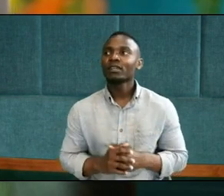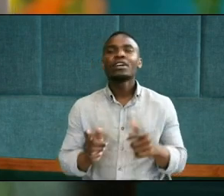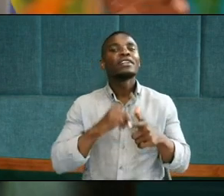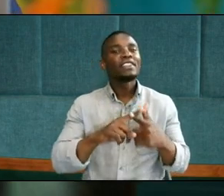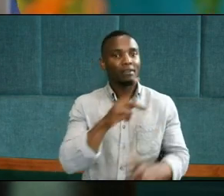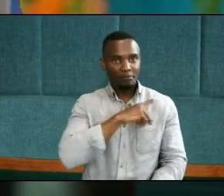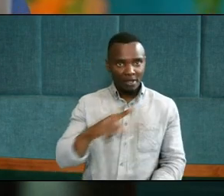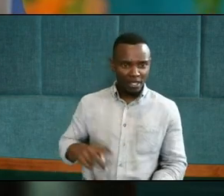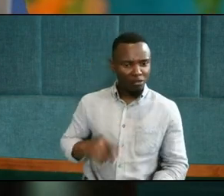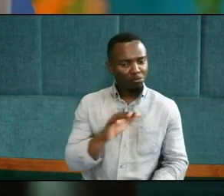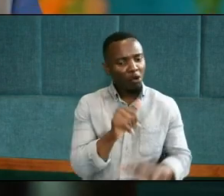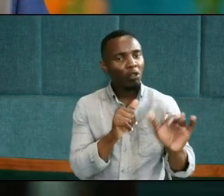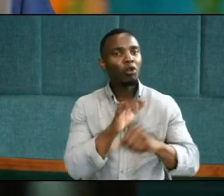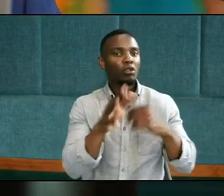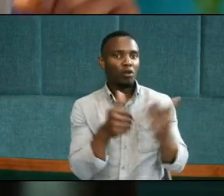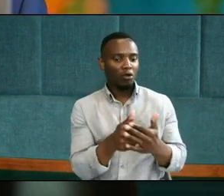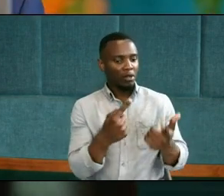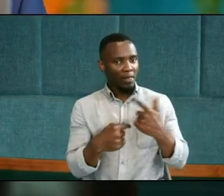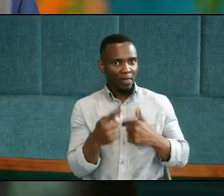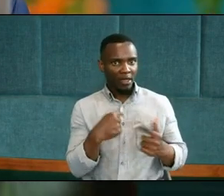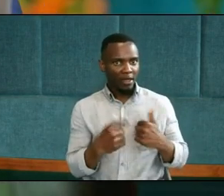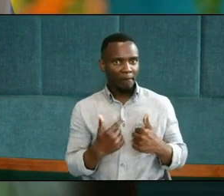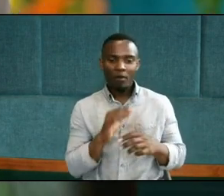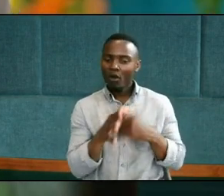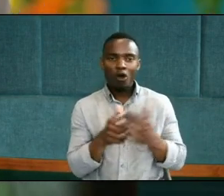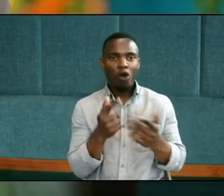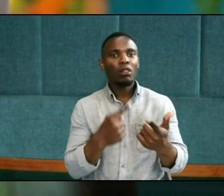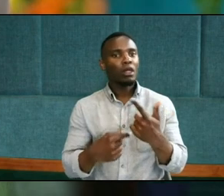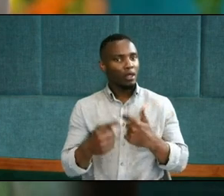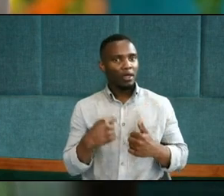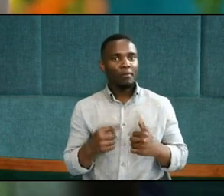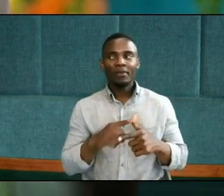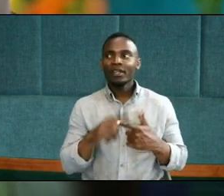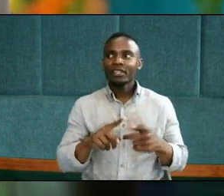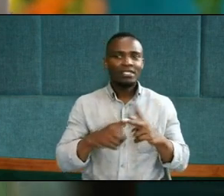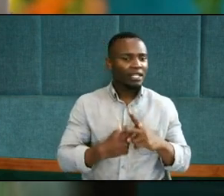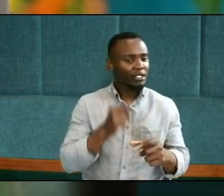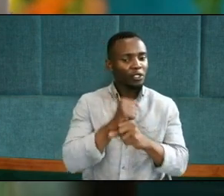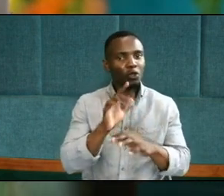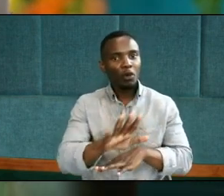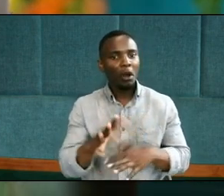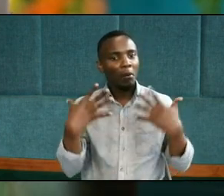Nebuchadnezzar called these guys. They came with their panafaneria. They all came. And they started doing their thing there.